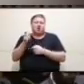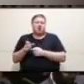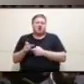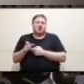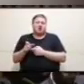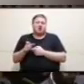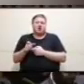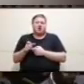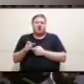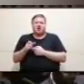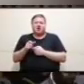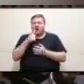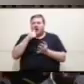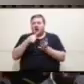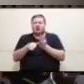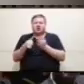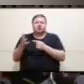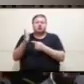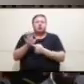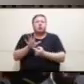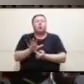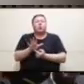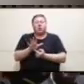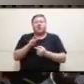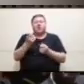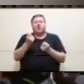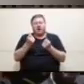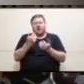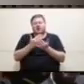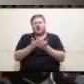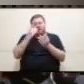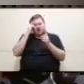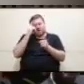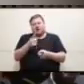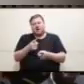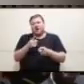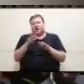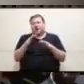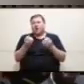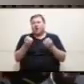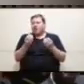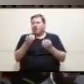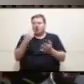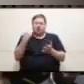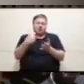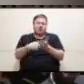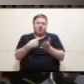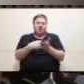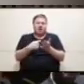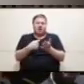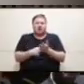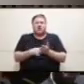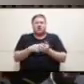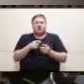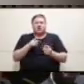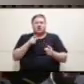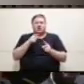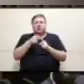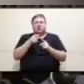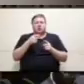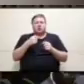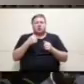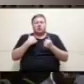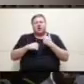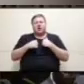that from the side of finance we can be able to make a determination of how much are we supposed to pay to the acting